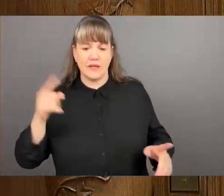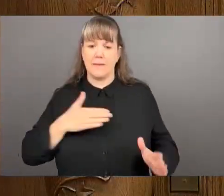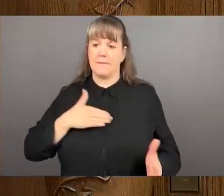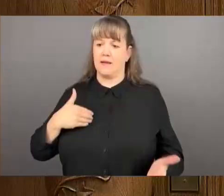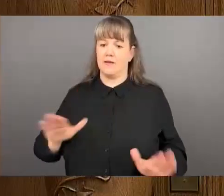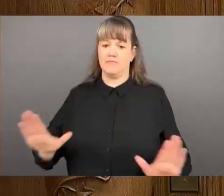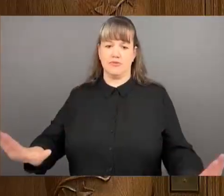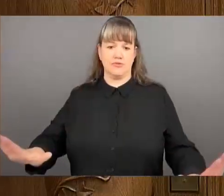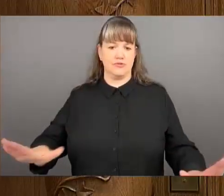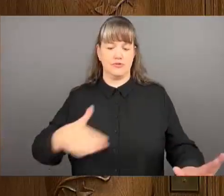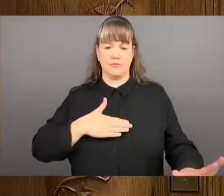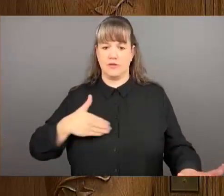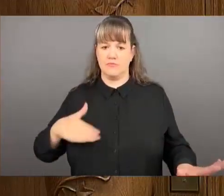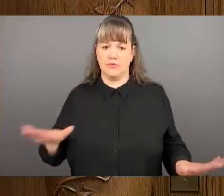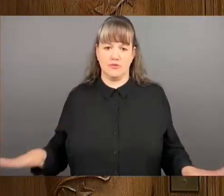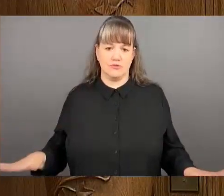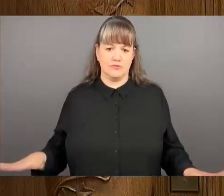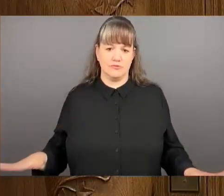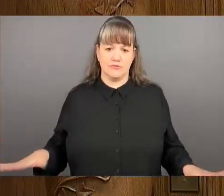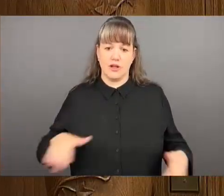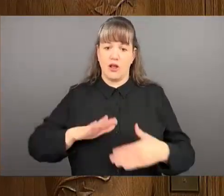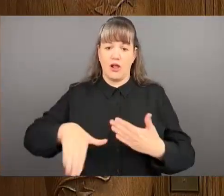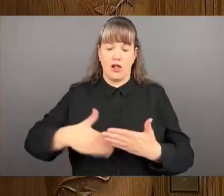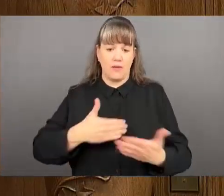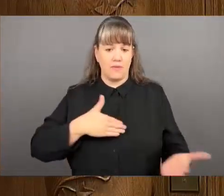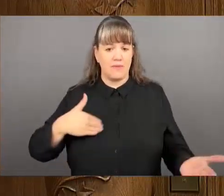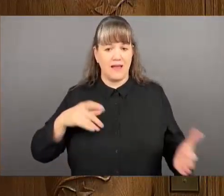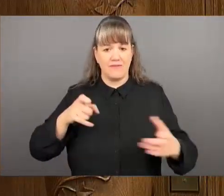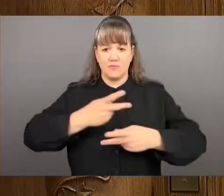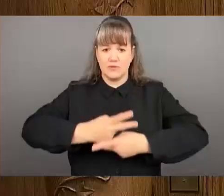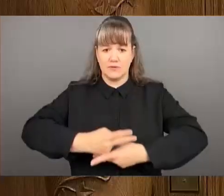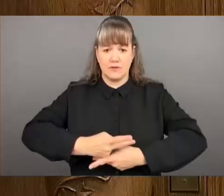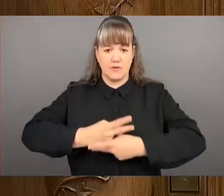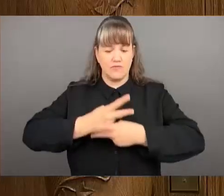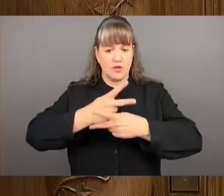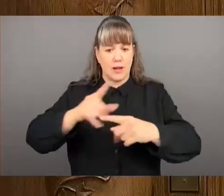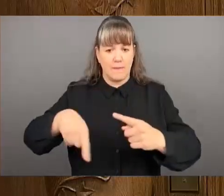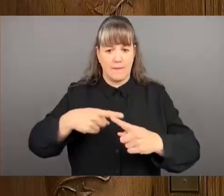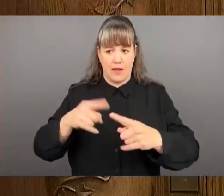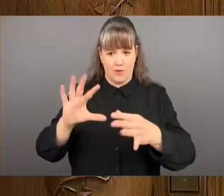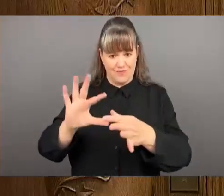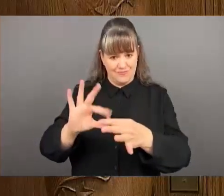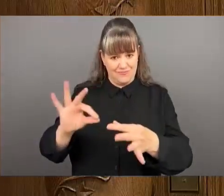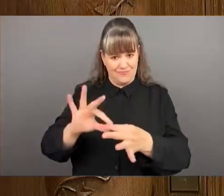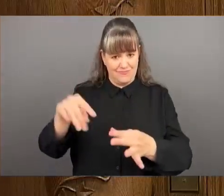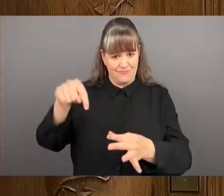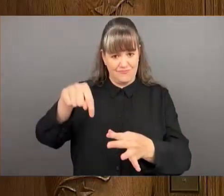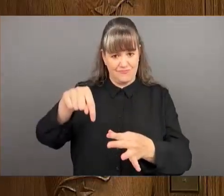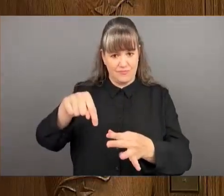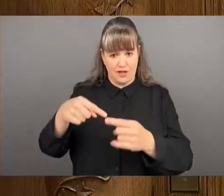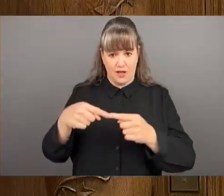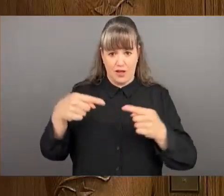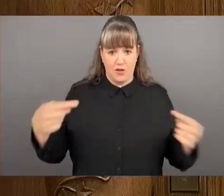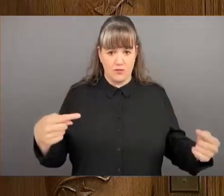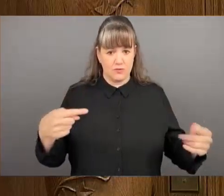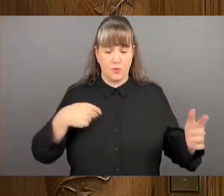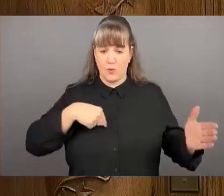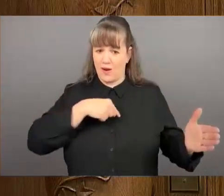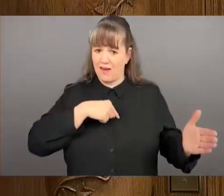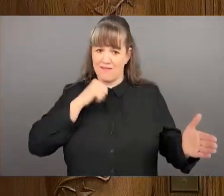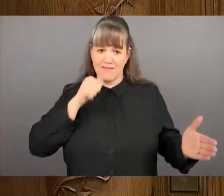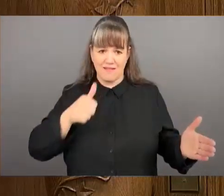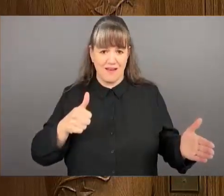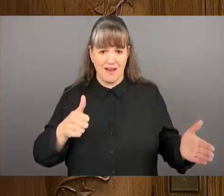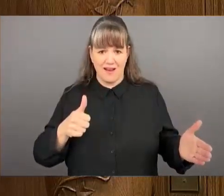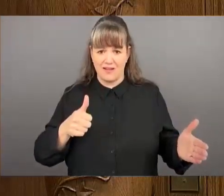all members should be careful when we are addressing the other person. We are not challenging anybody's personal integrity or